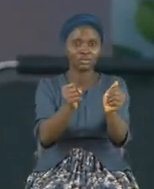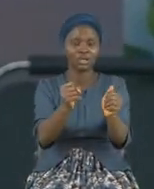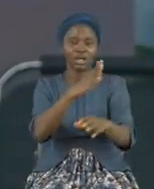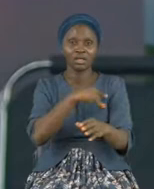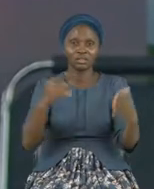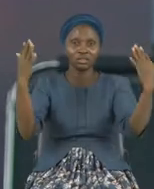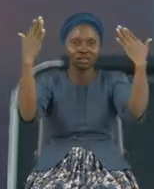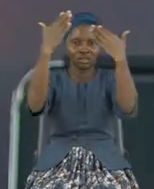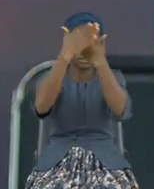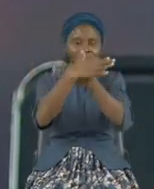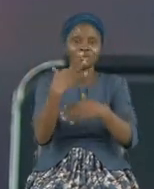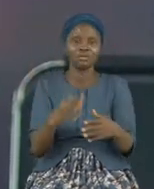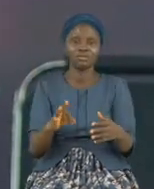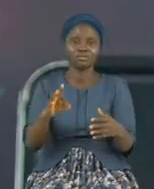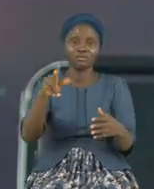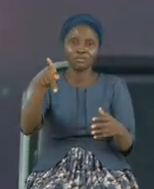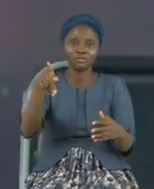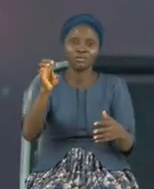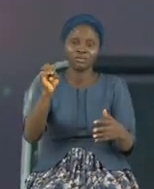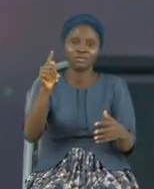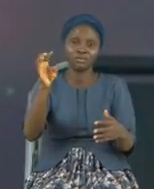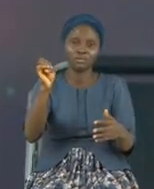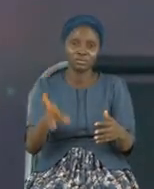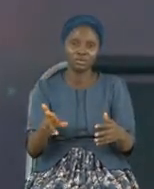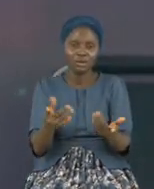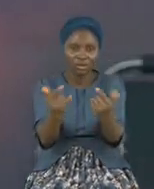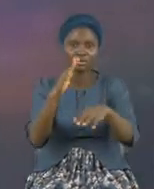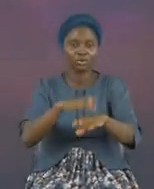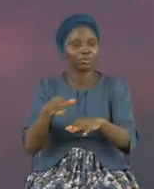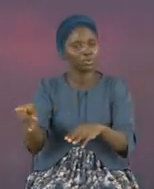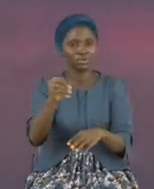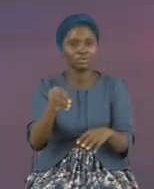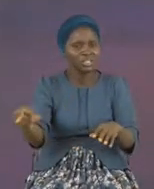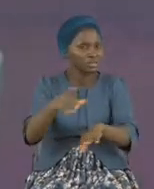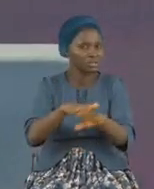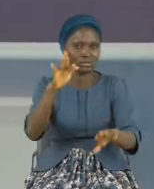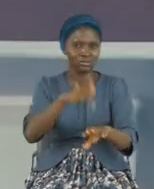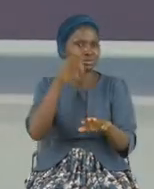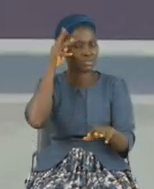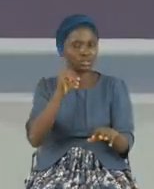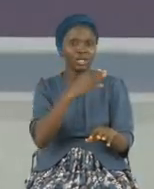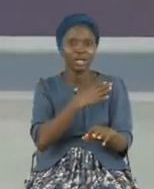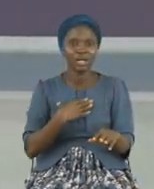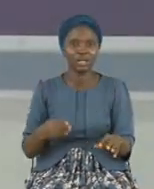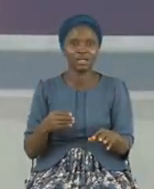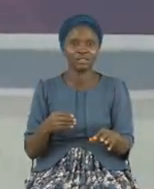not touching them, they not touching him, and it says they were